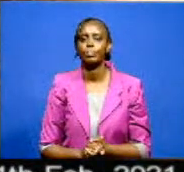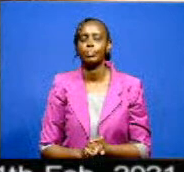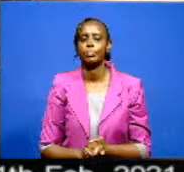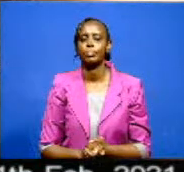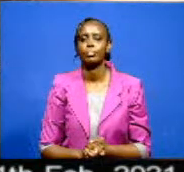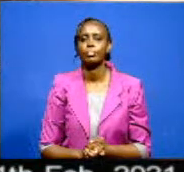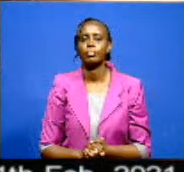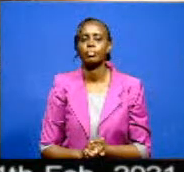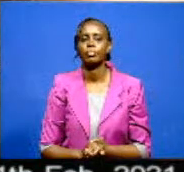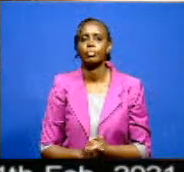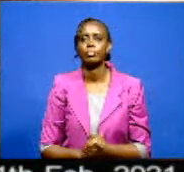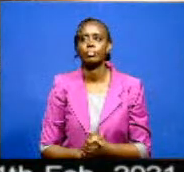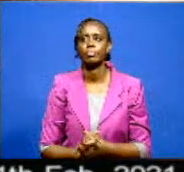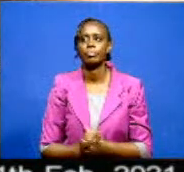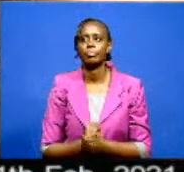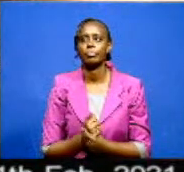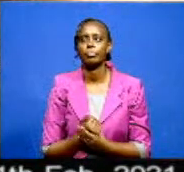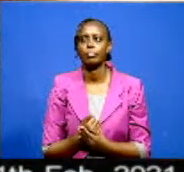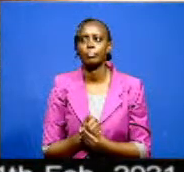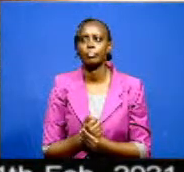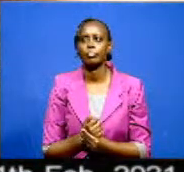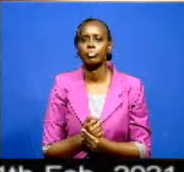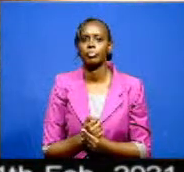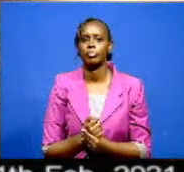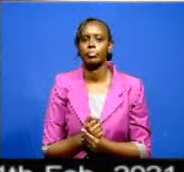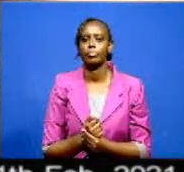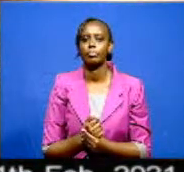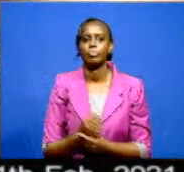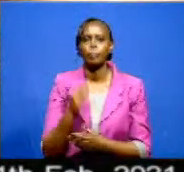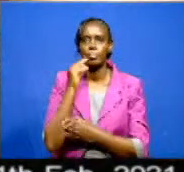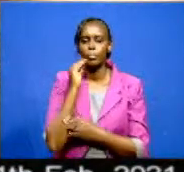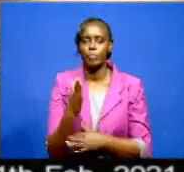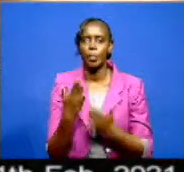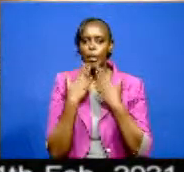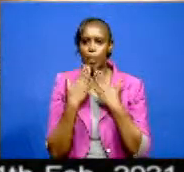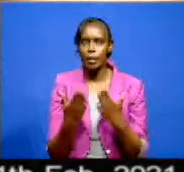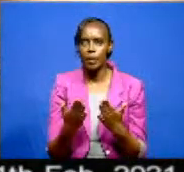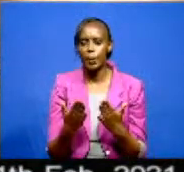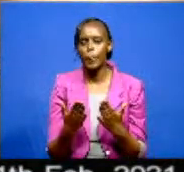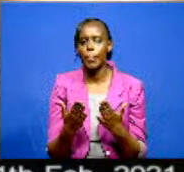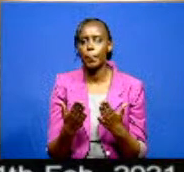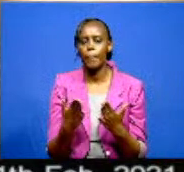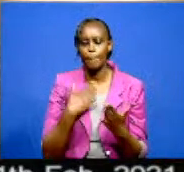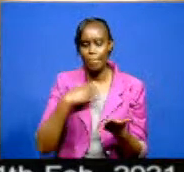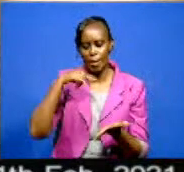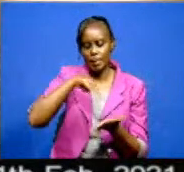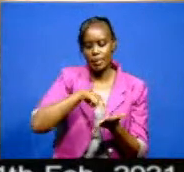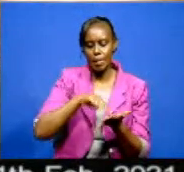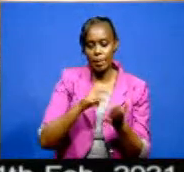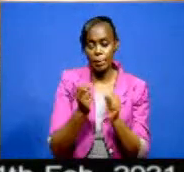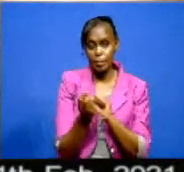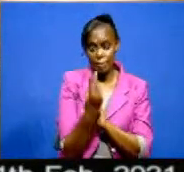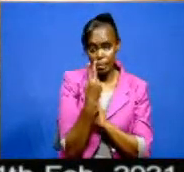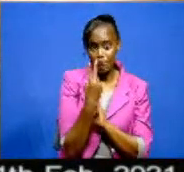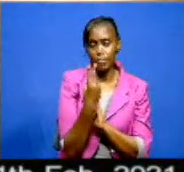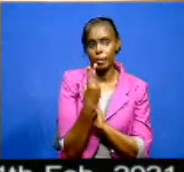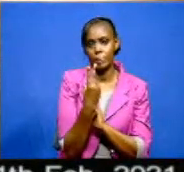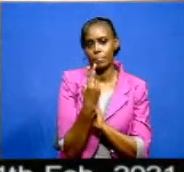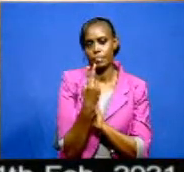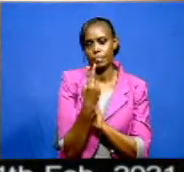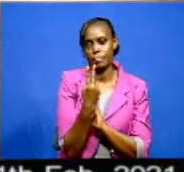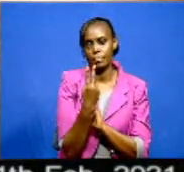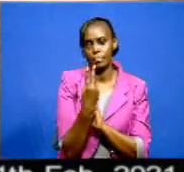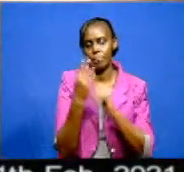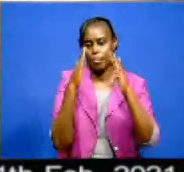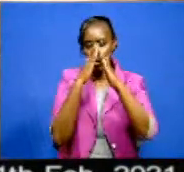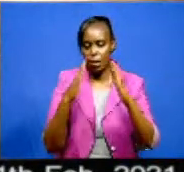Honorable Chachu for seconding. Thank you, Madam Speaker. Madam Speaker, I rise to second the motion that this House